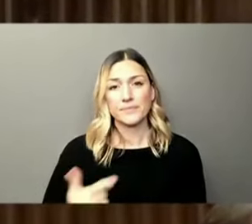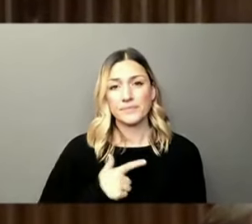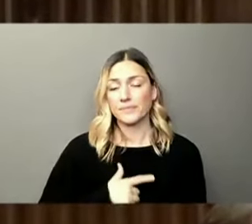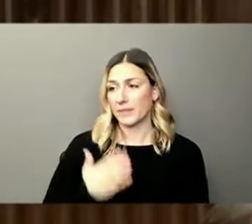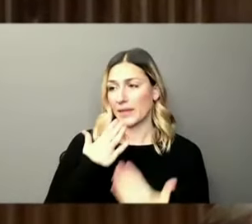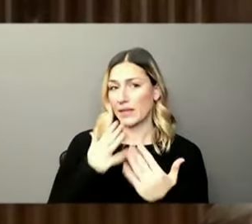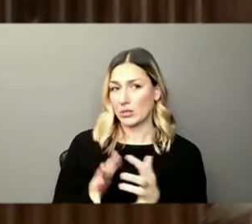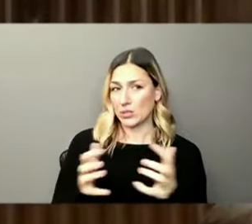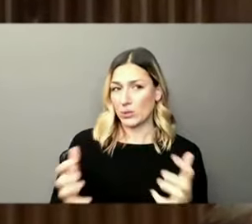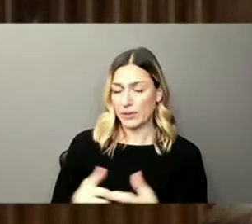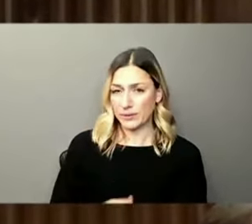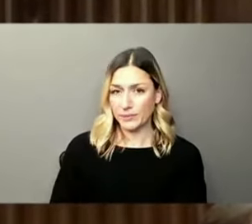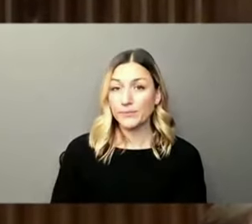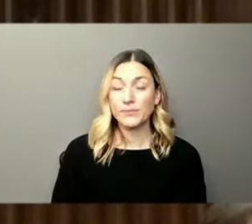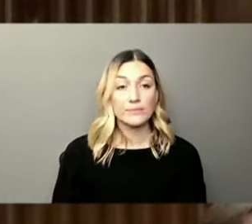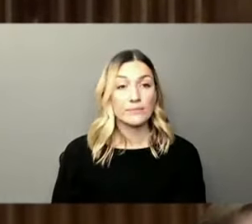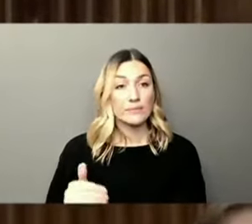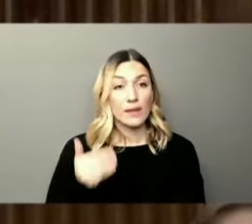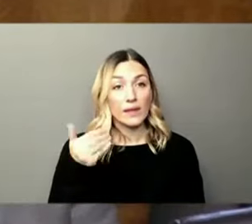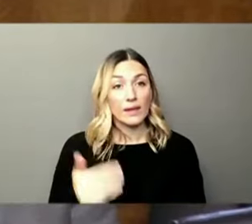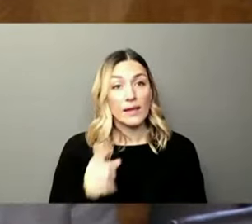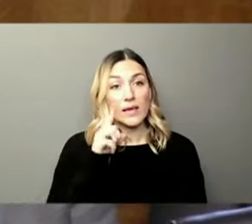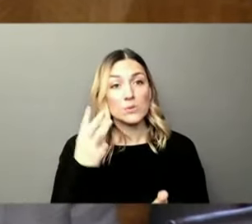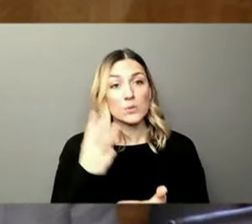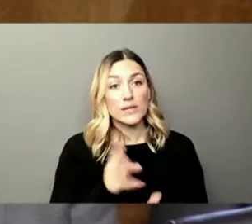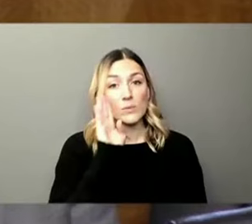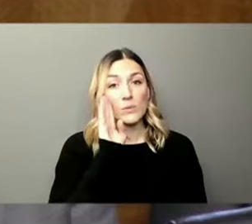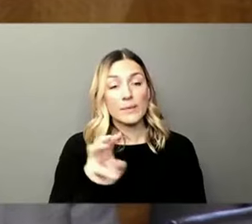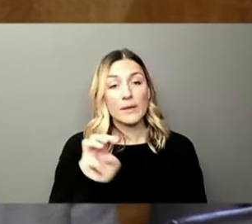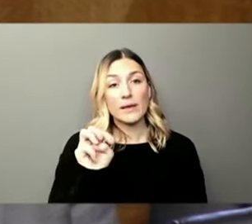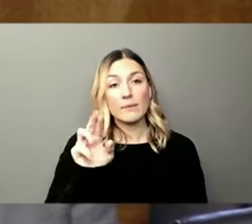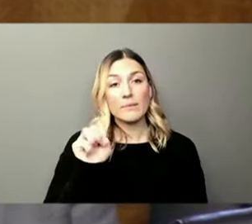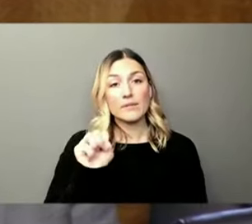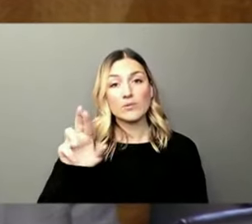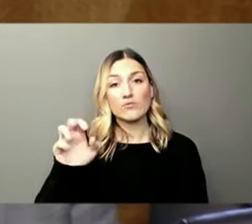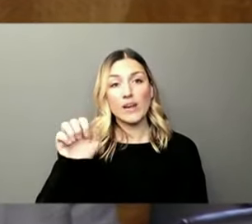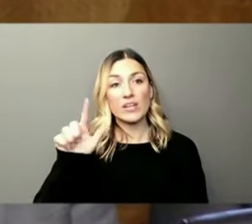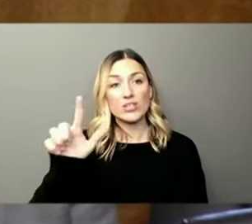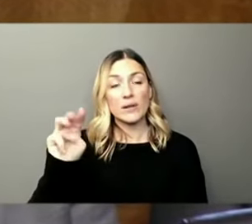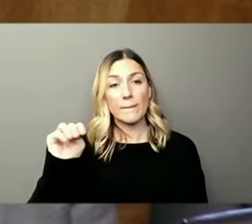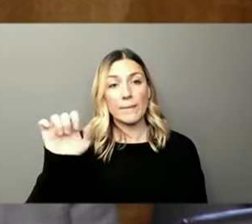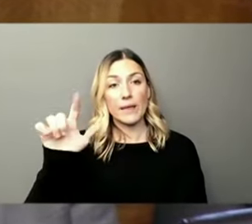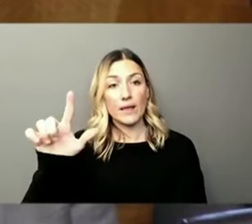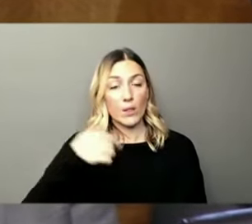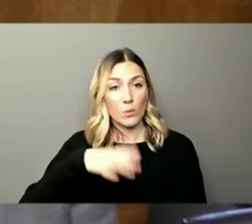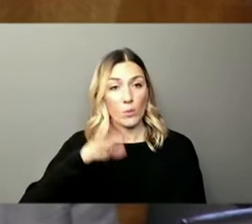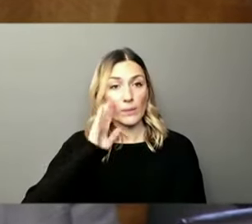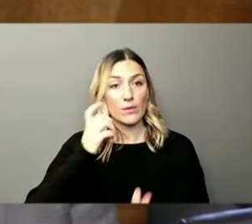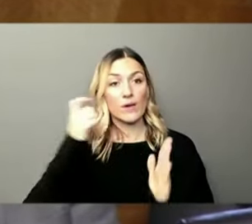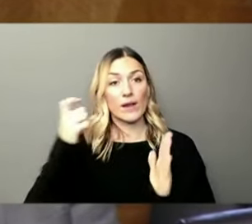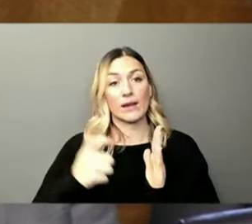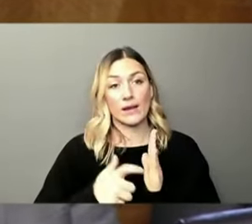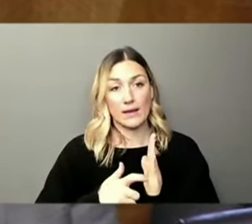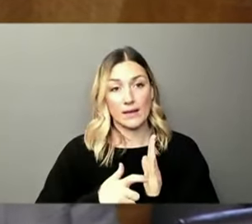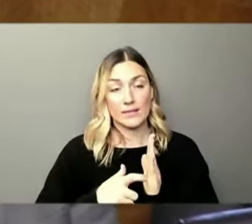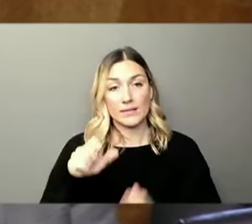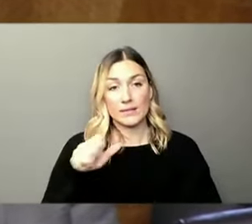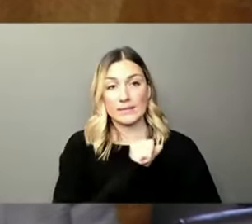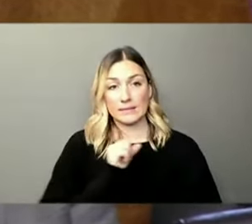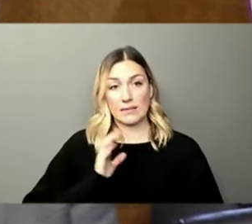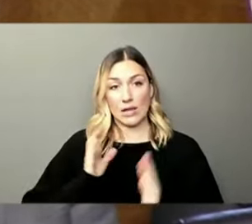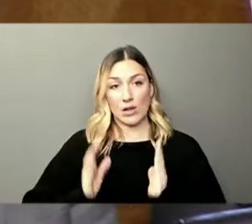much. Our next witness will be Mrs. Rachel Beal, and she will be recognized by Senator Kane of